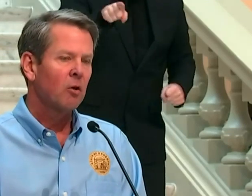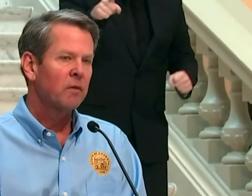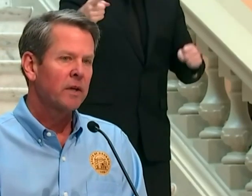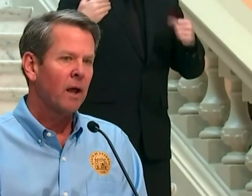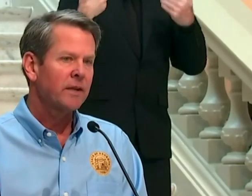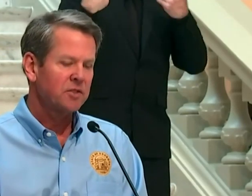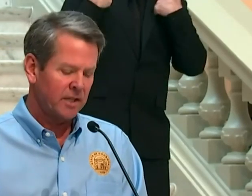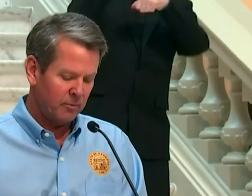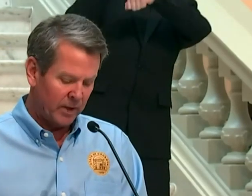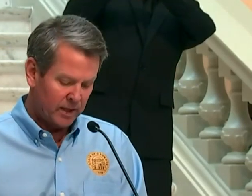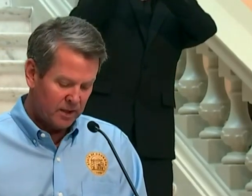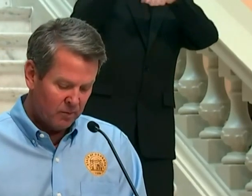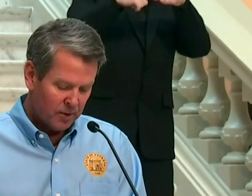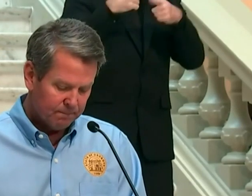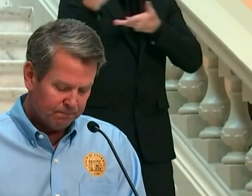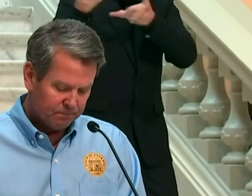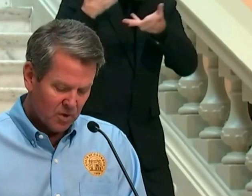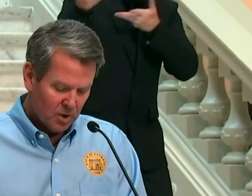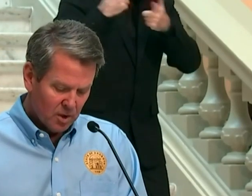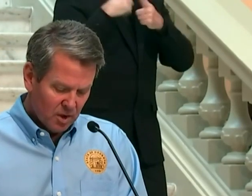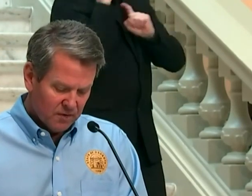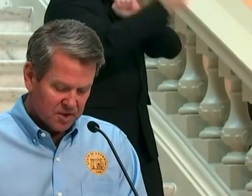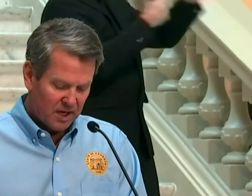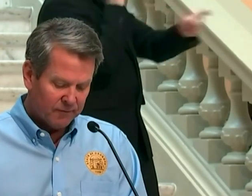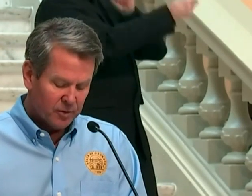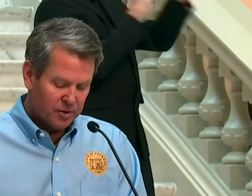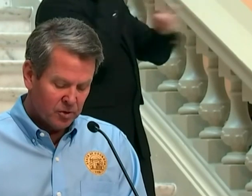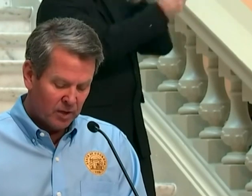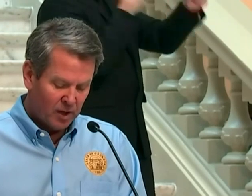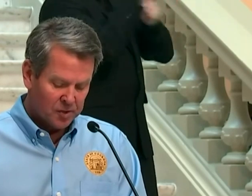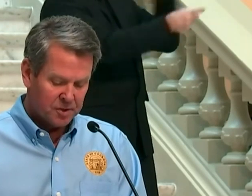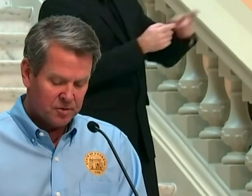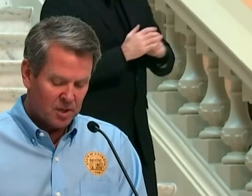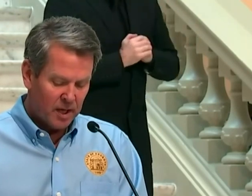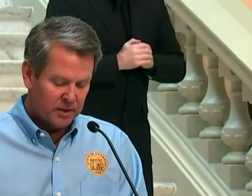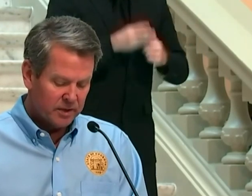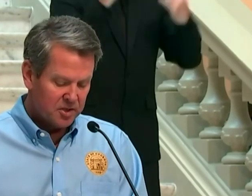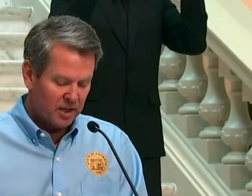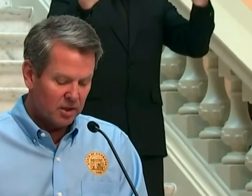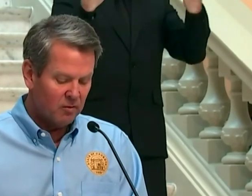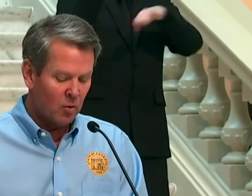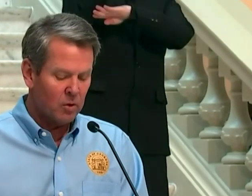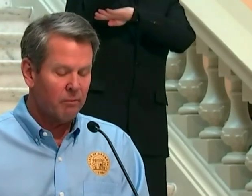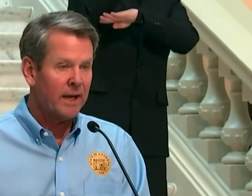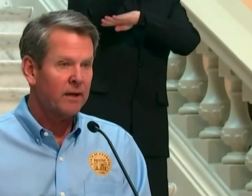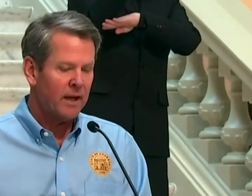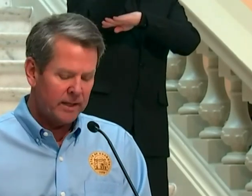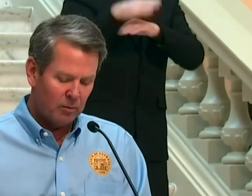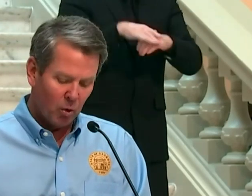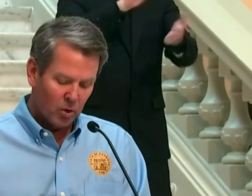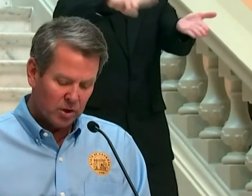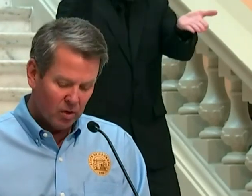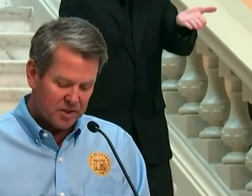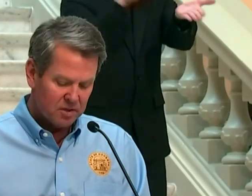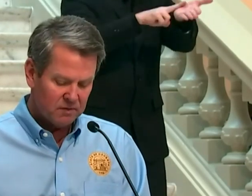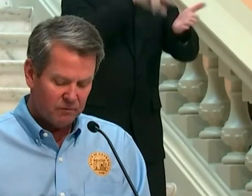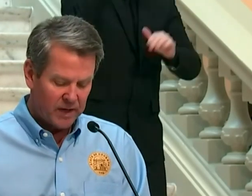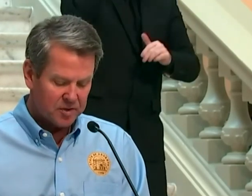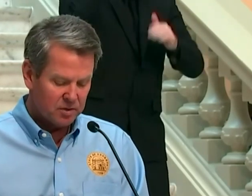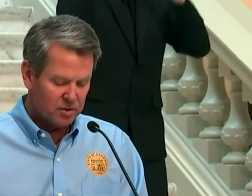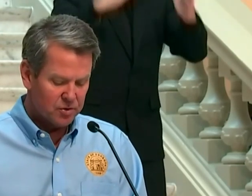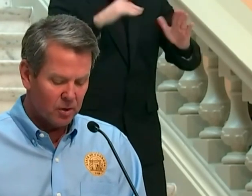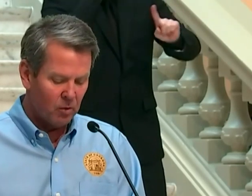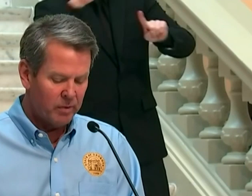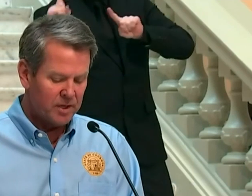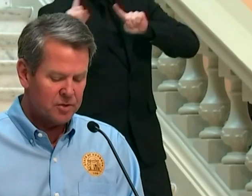Monday has now been extended through the end of April. Governor Brian Kemp making that announcement yesterday as he gave us an update on the coronavirus here in Georgia. The